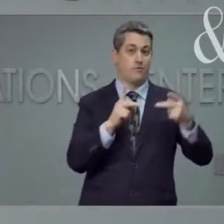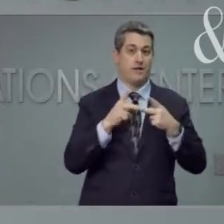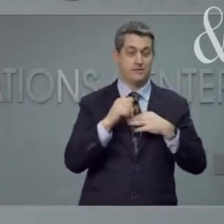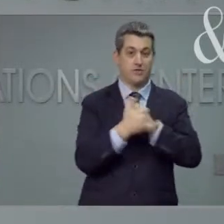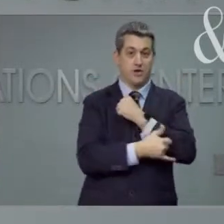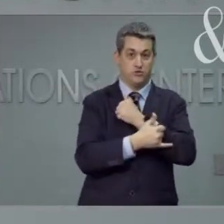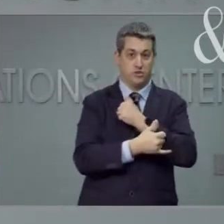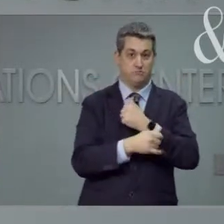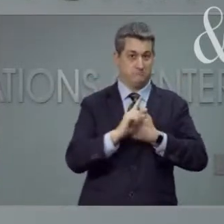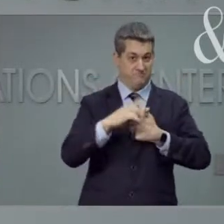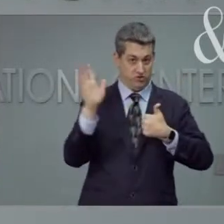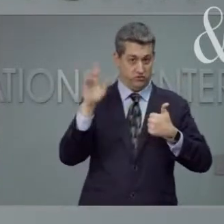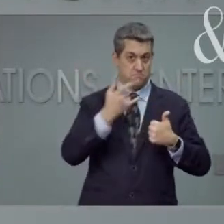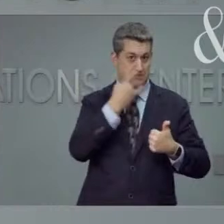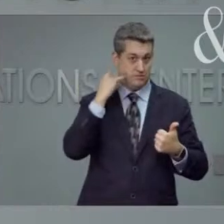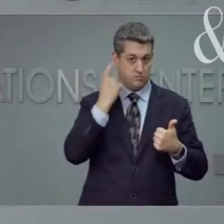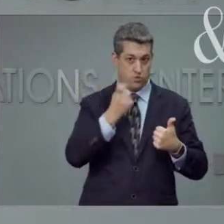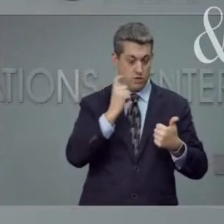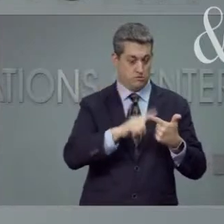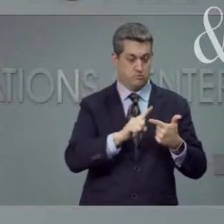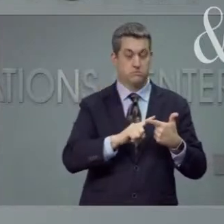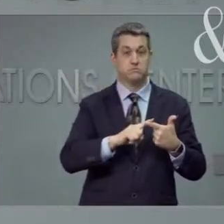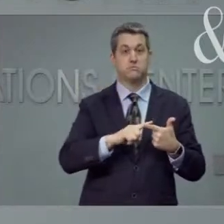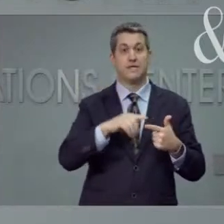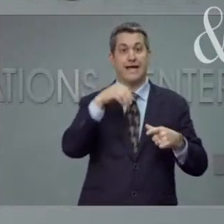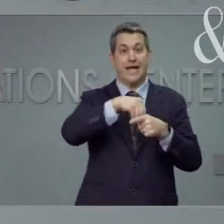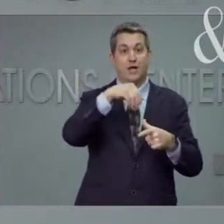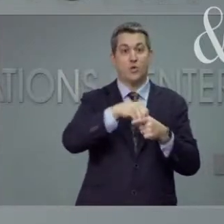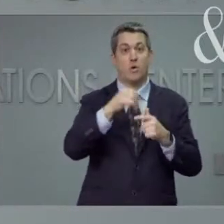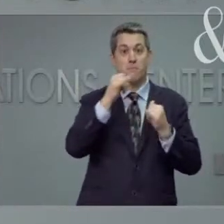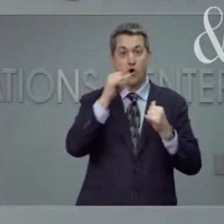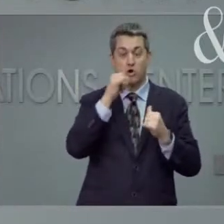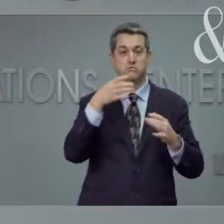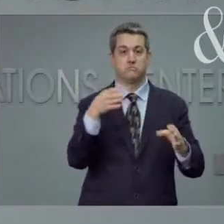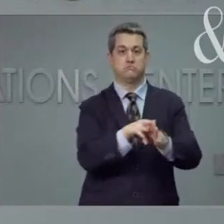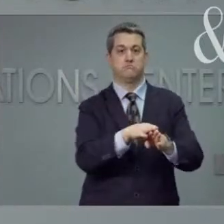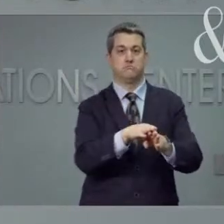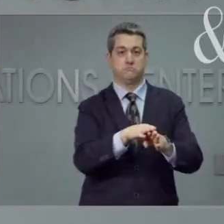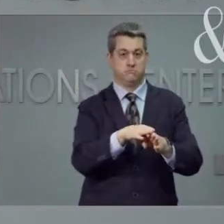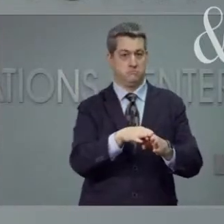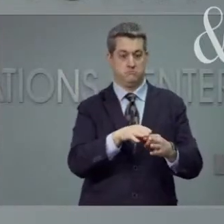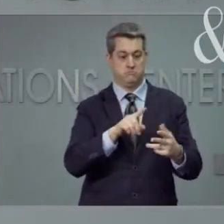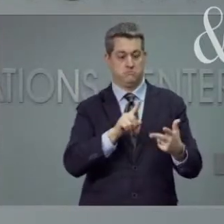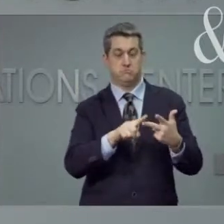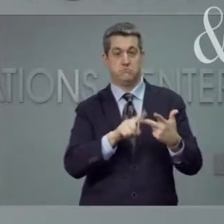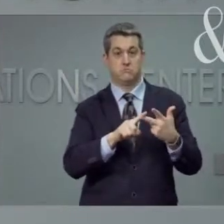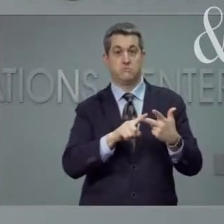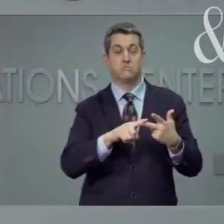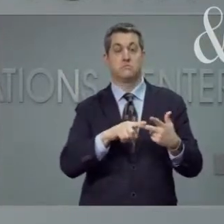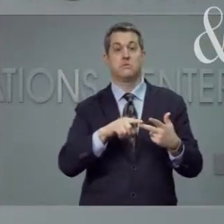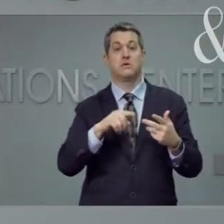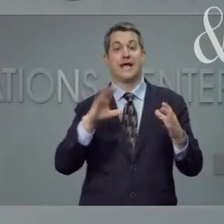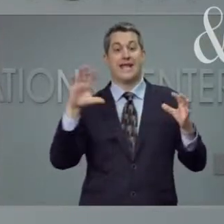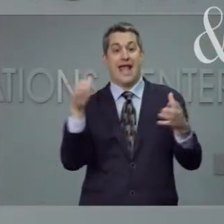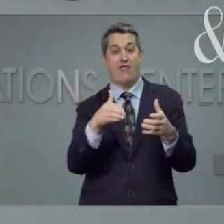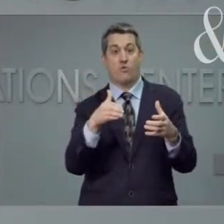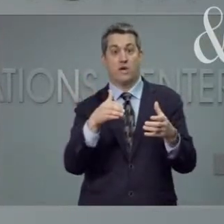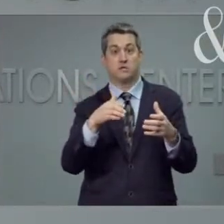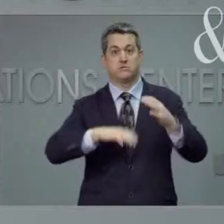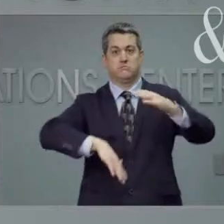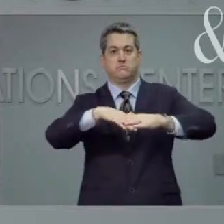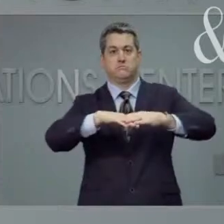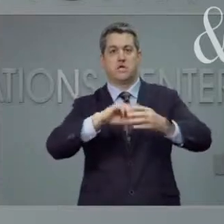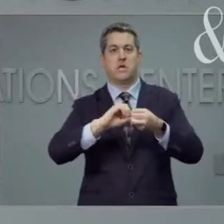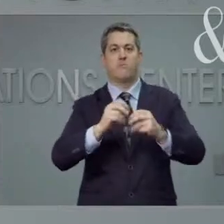indoor bars. We have severely limited mass gatherings. And we put significant